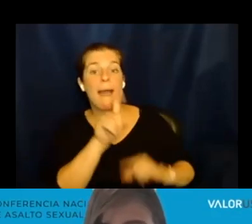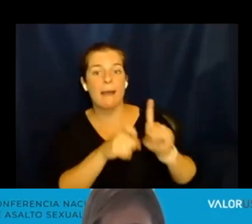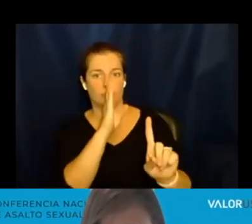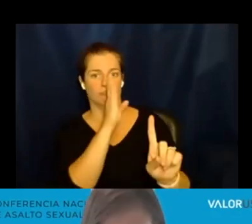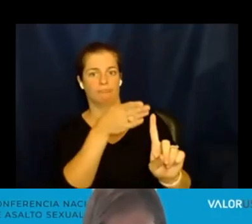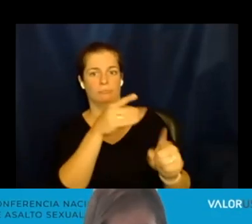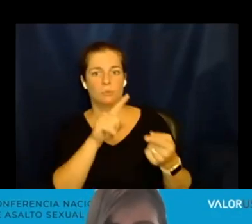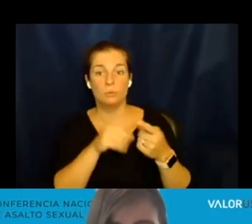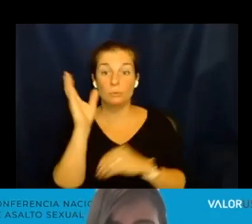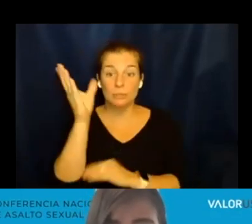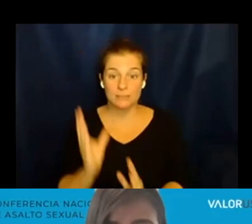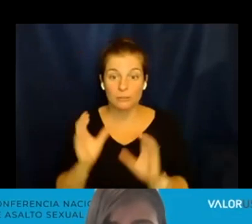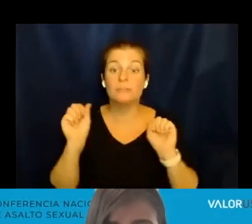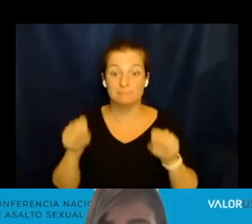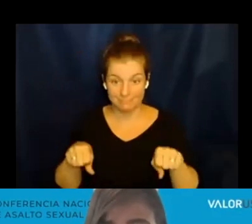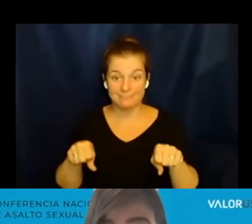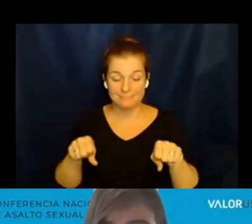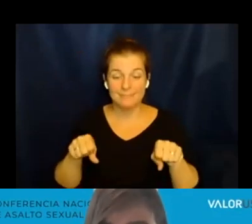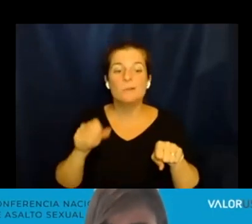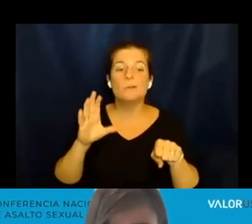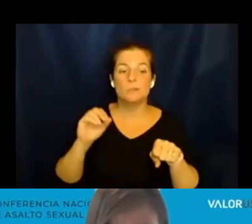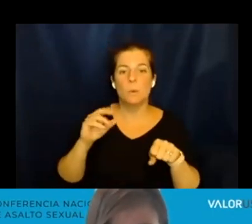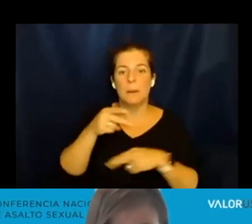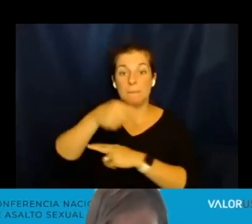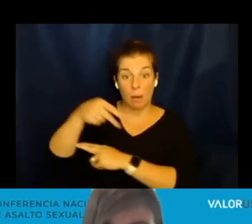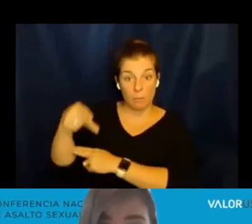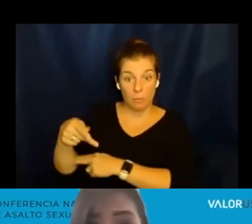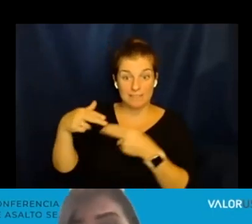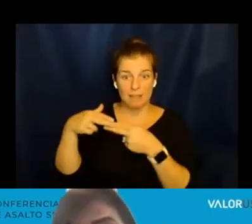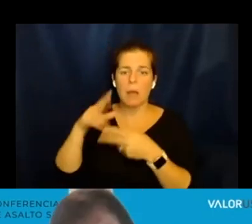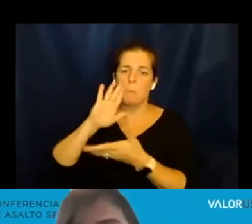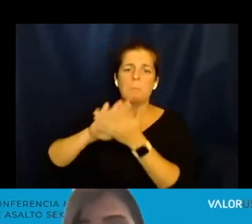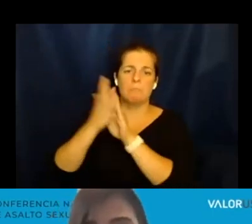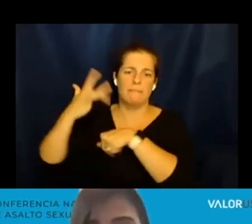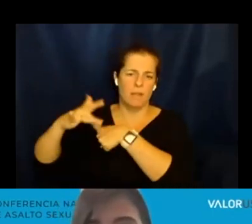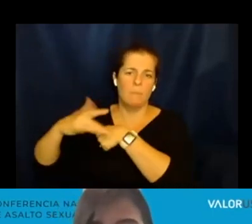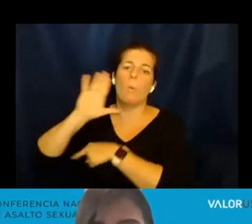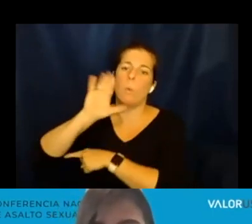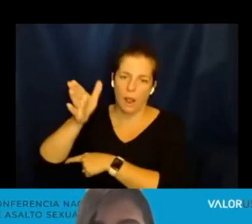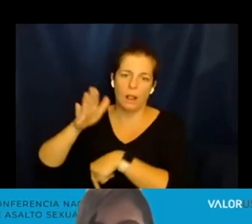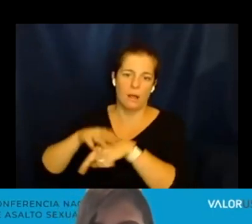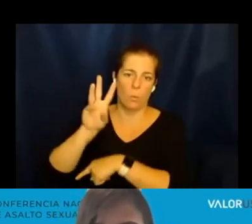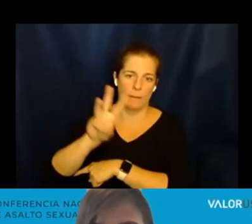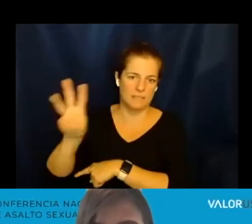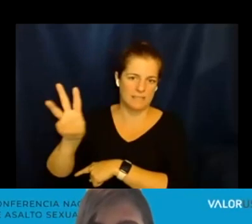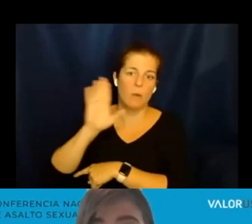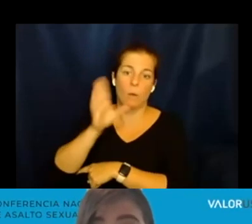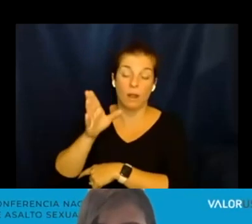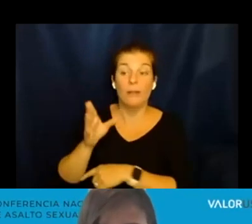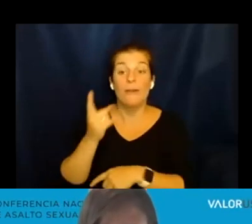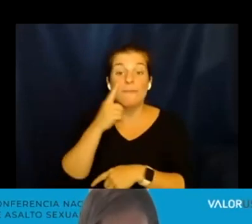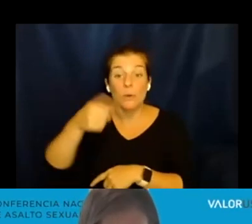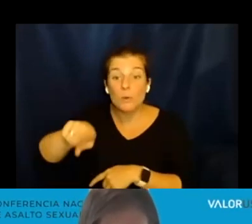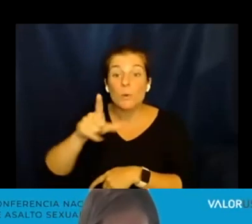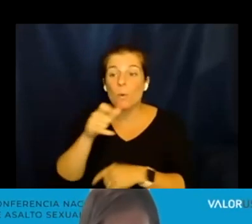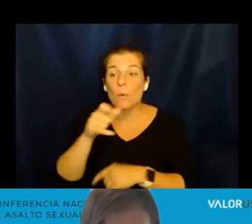presenters. So, again, the PowerPoint slides will be available in our website for many of you who already have